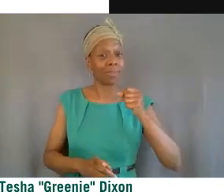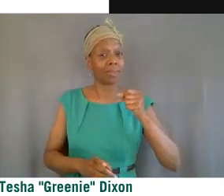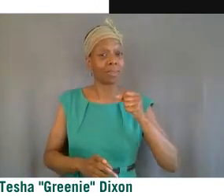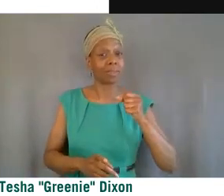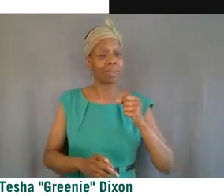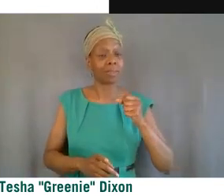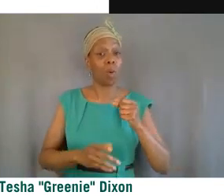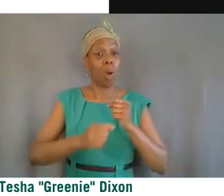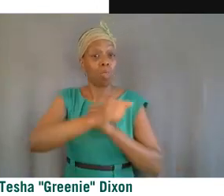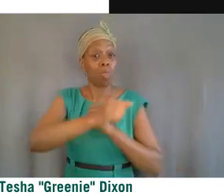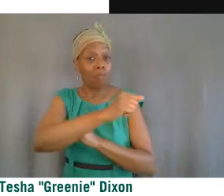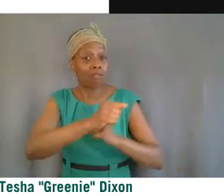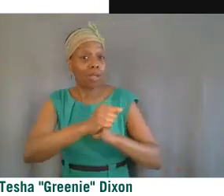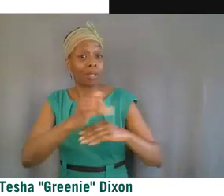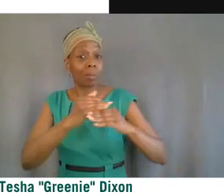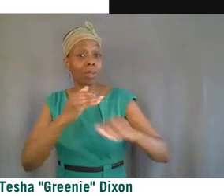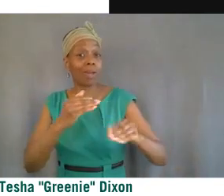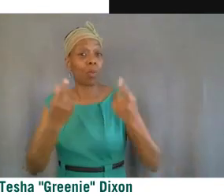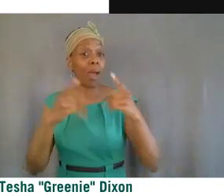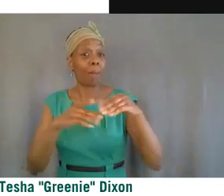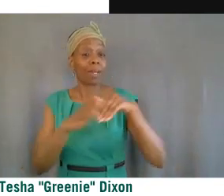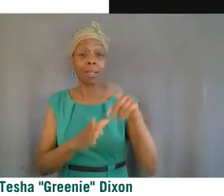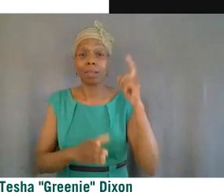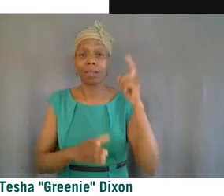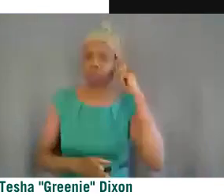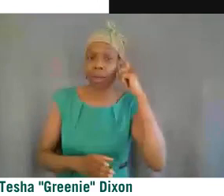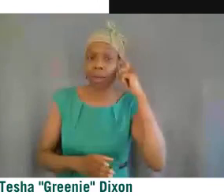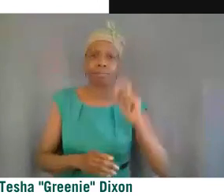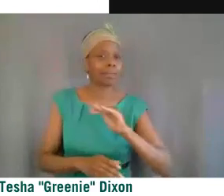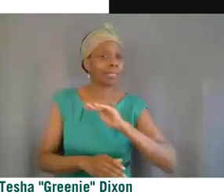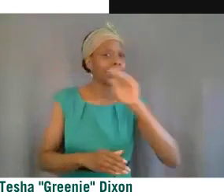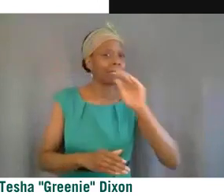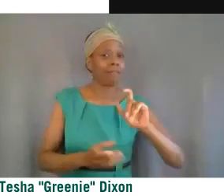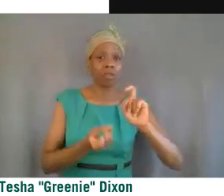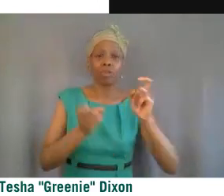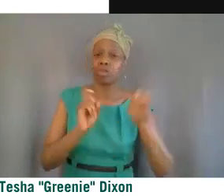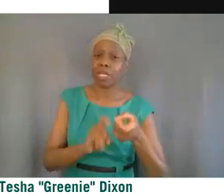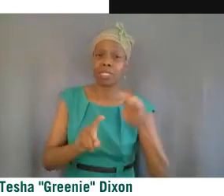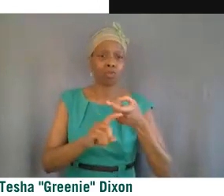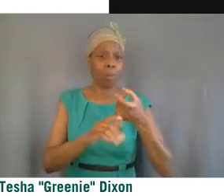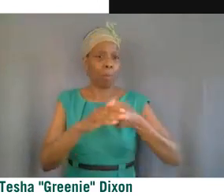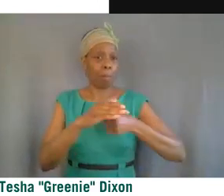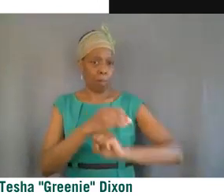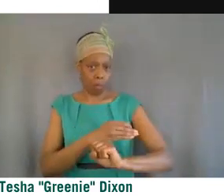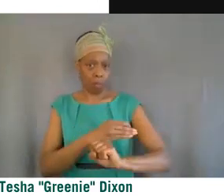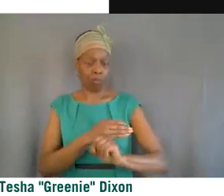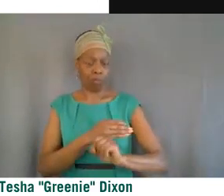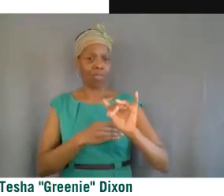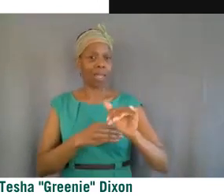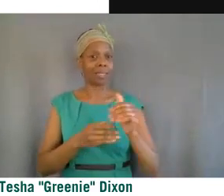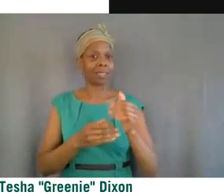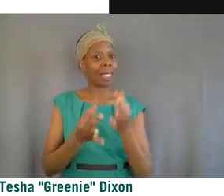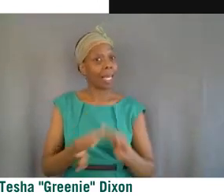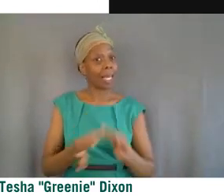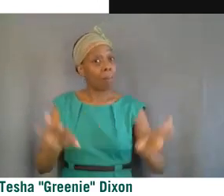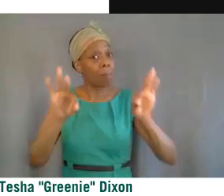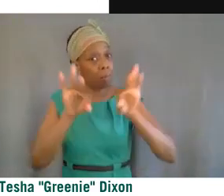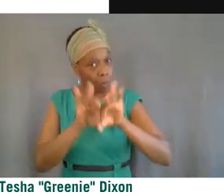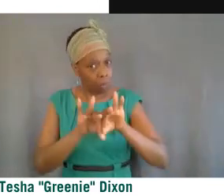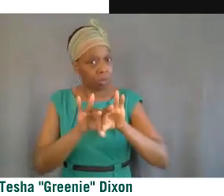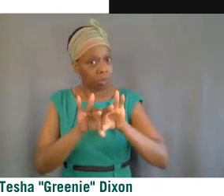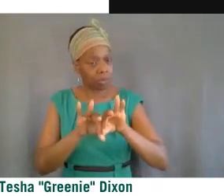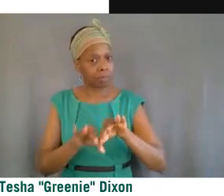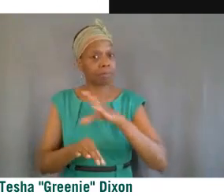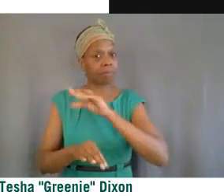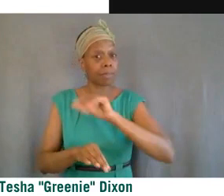happened in the brain does not progress. So that's super important. And then the other thing that's